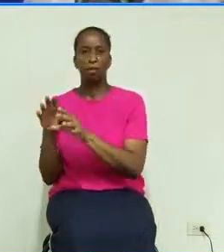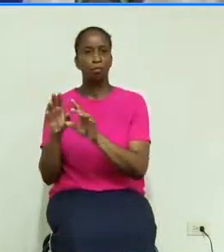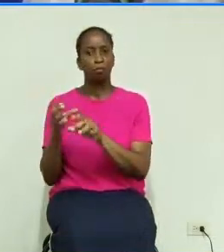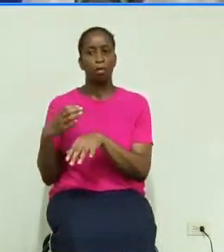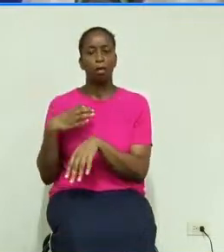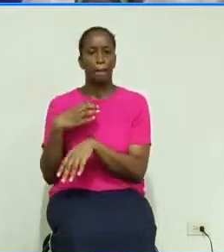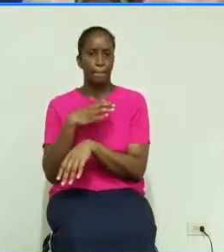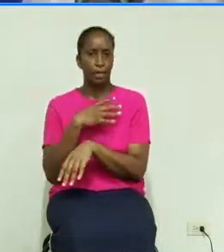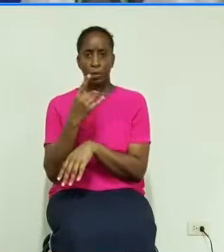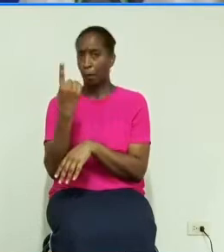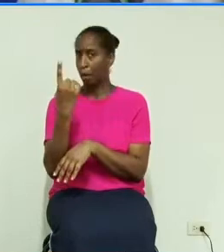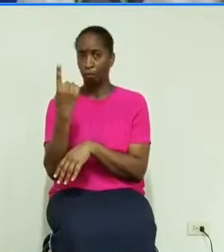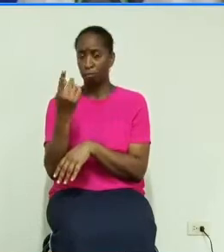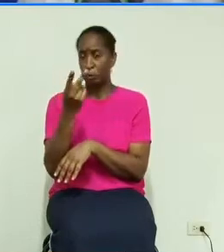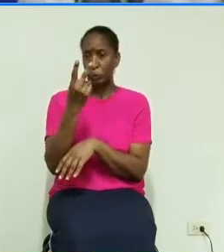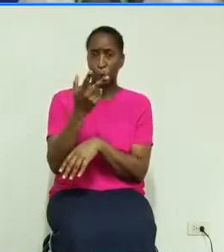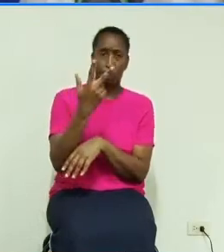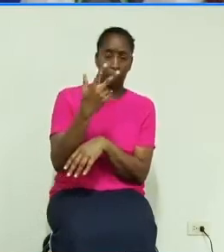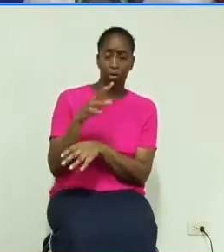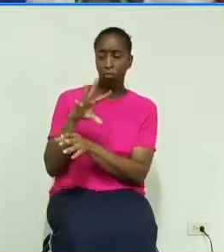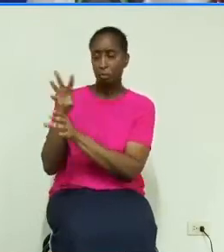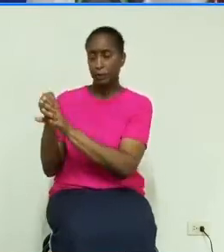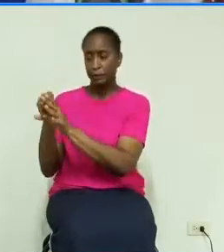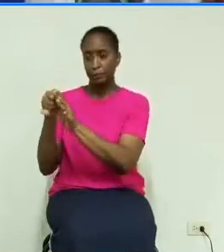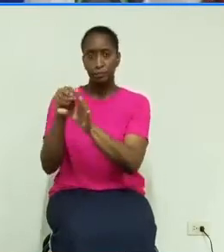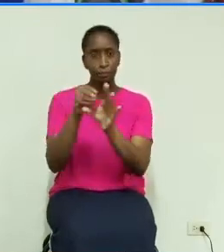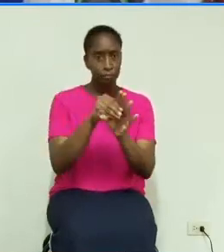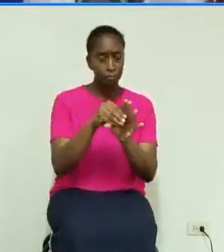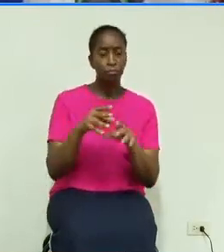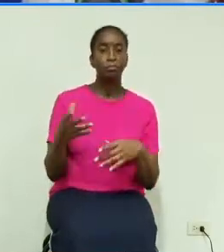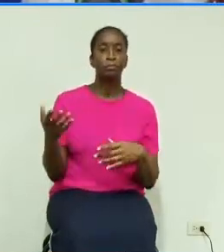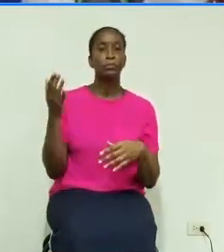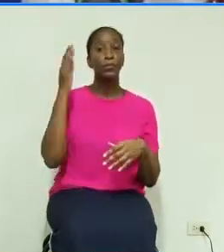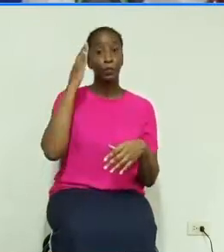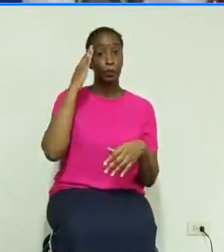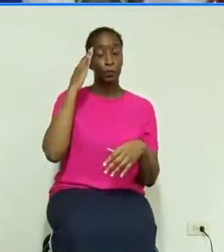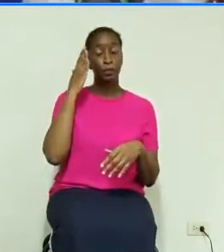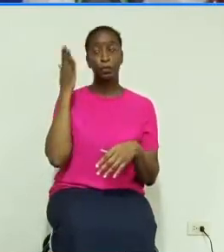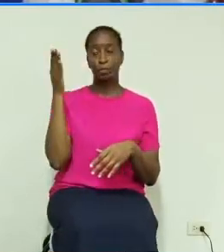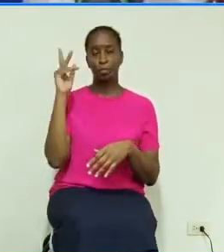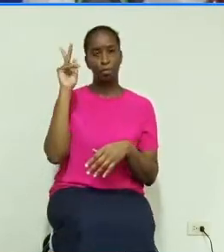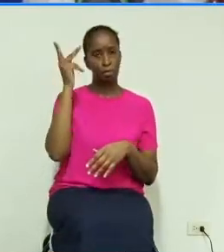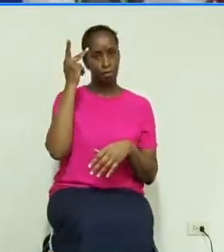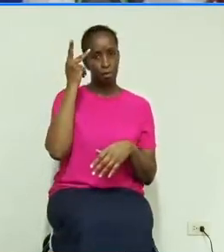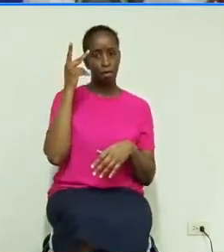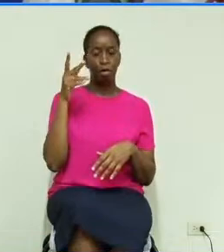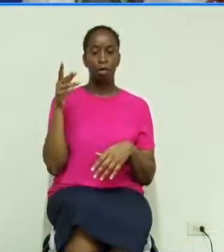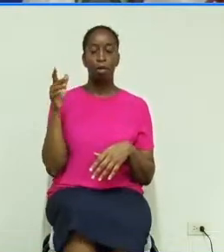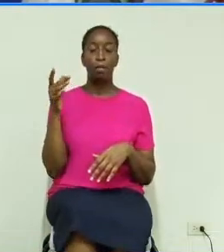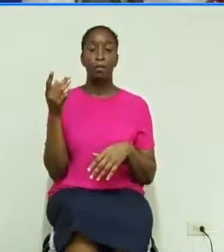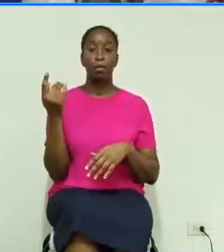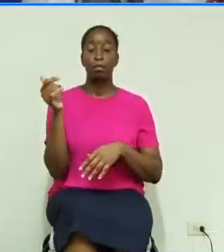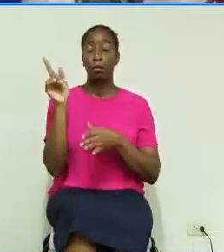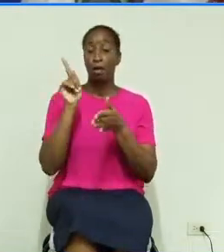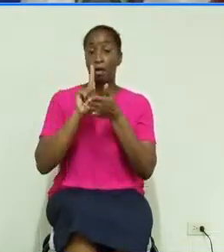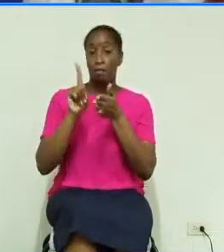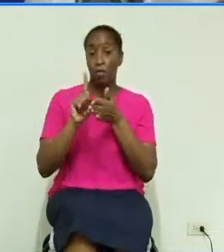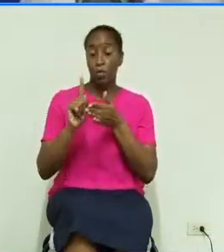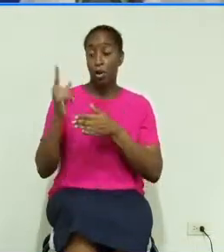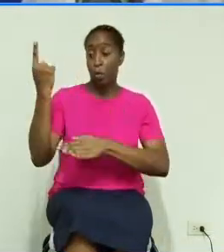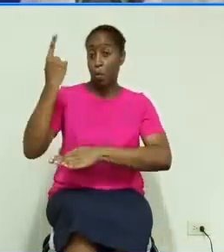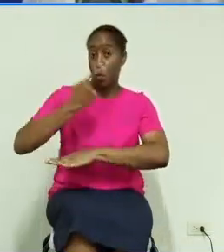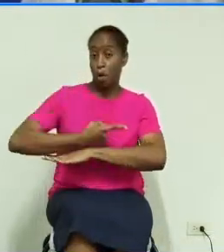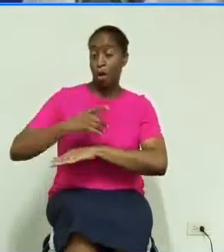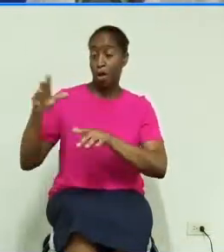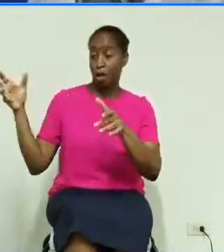but the House several times meet more than one day a week. But apart from that,